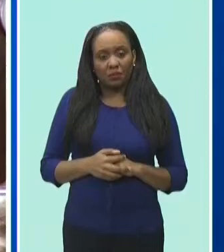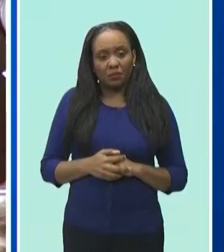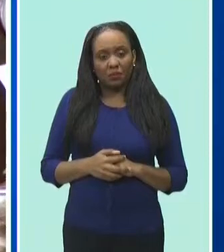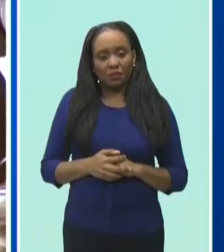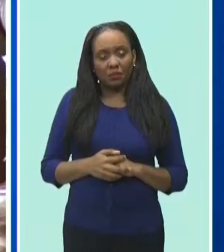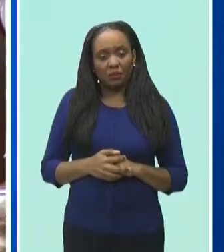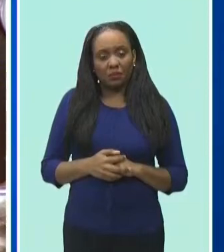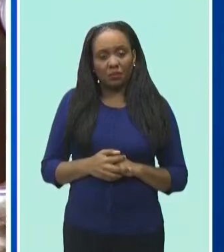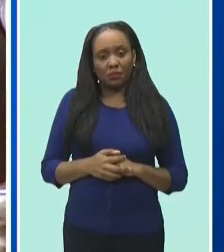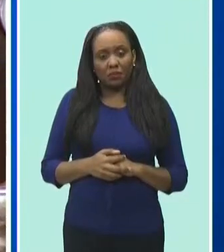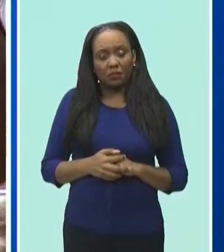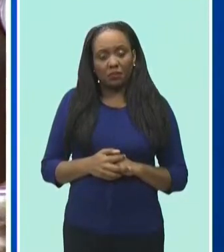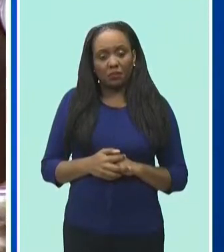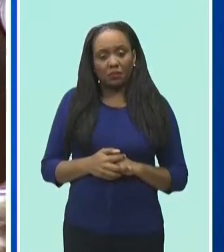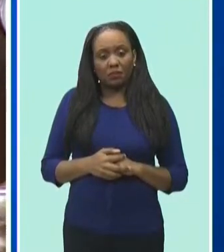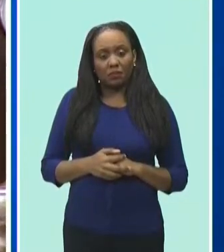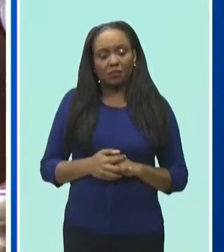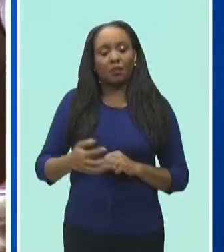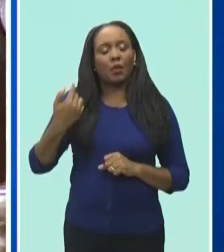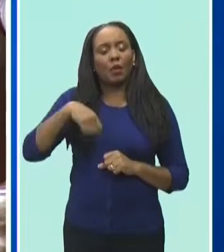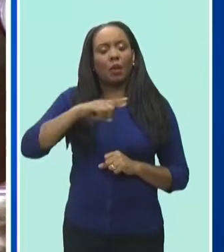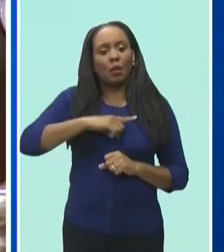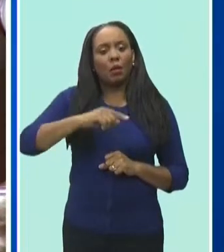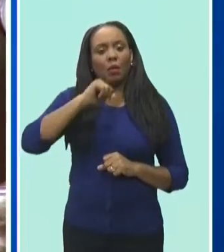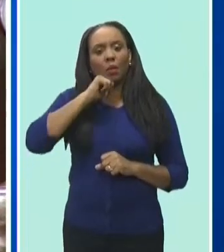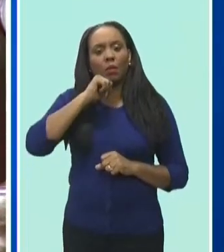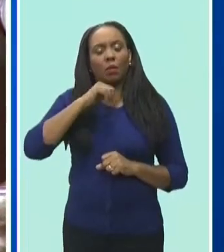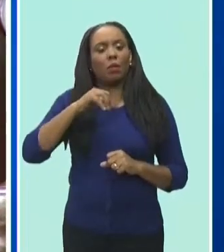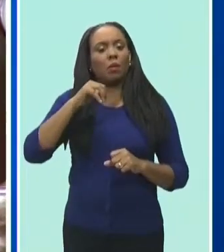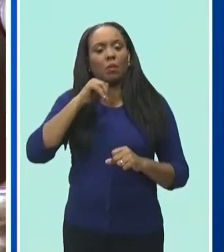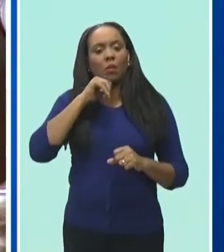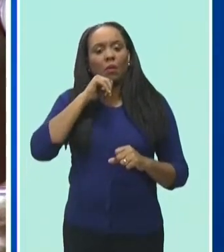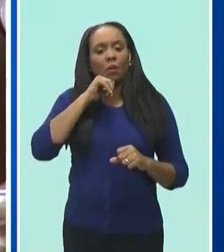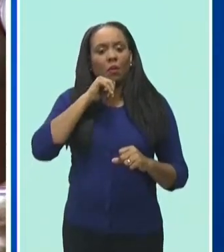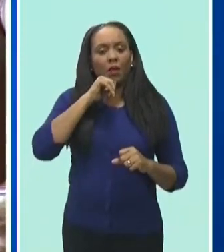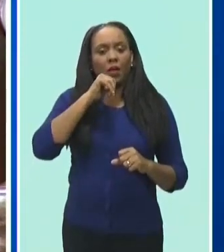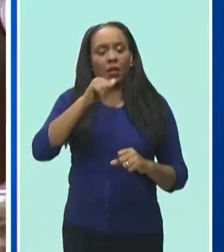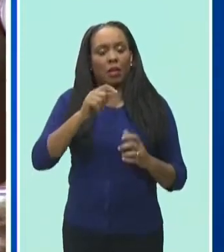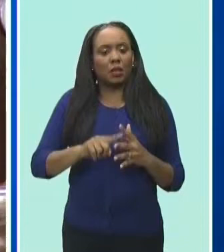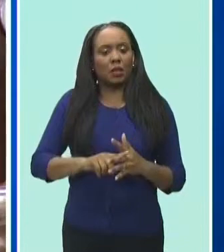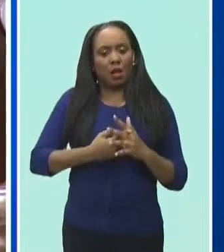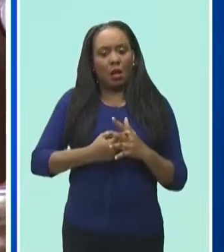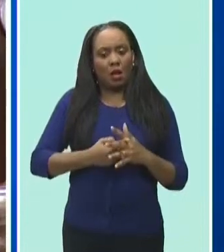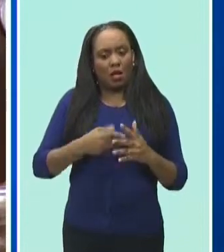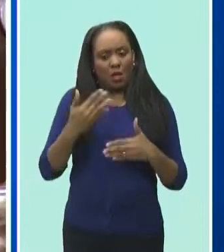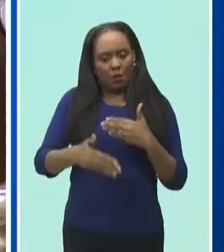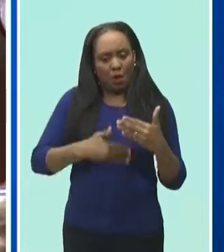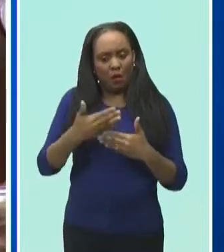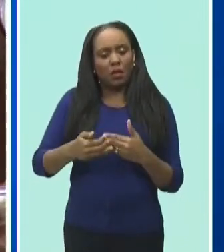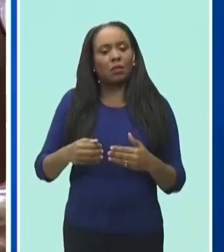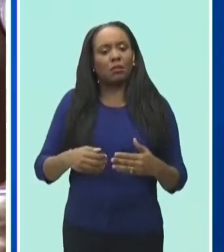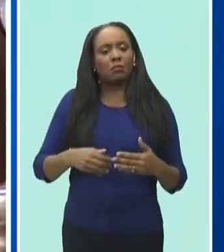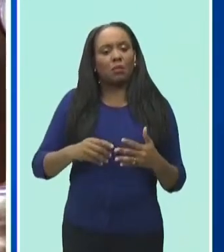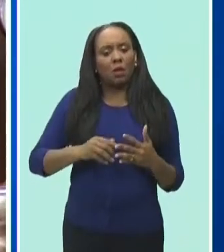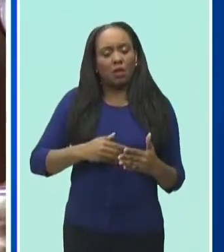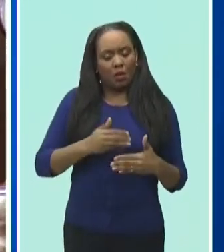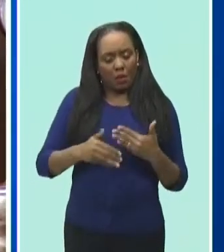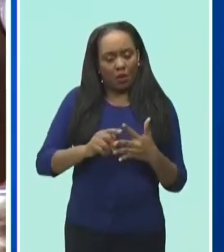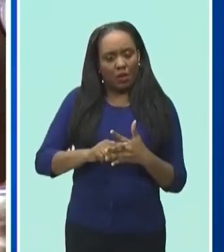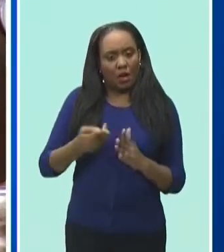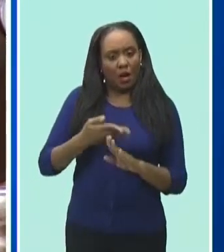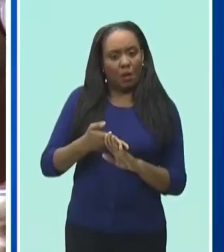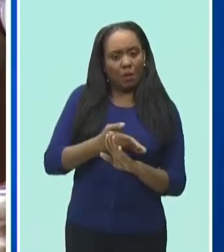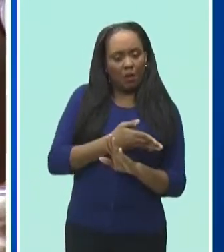have forged on any particular individual, as might be gleaned from some of the comments in the